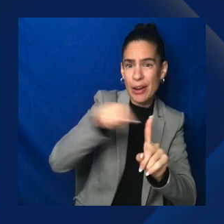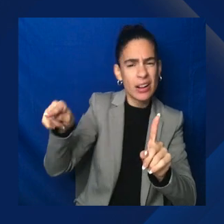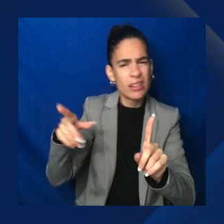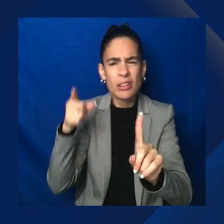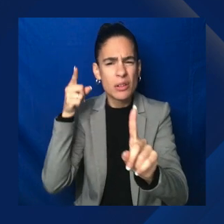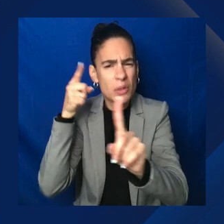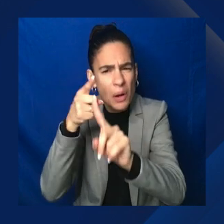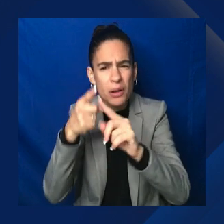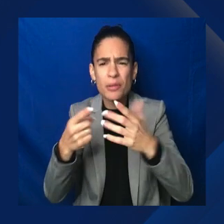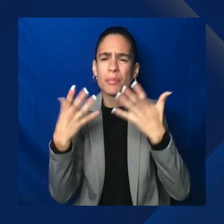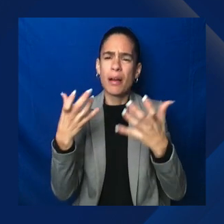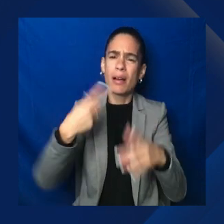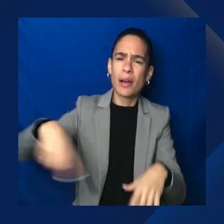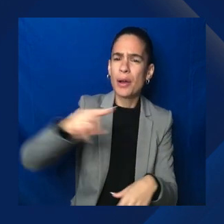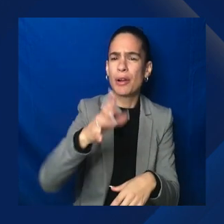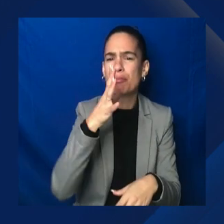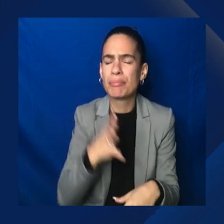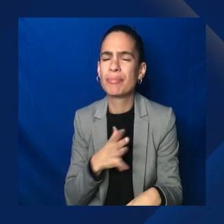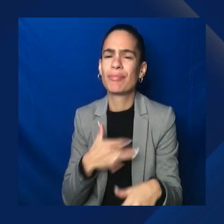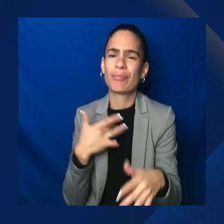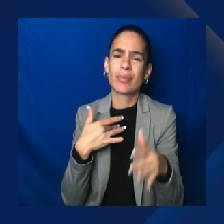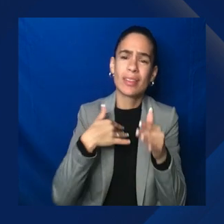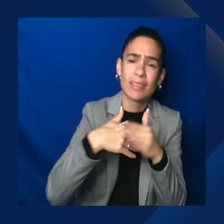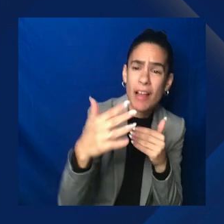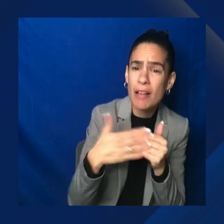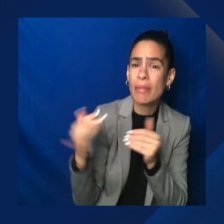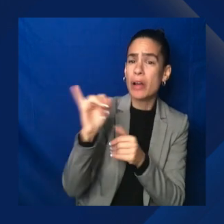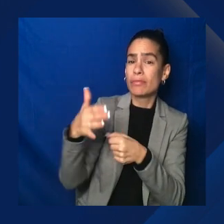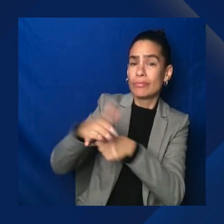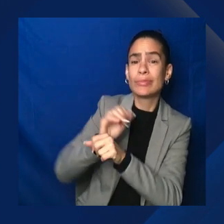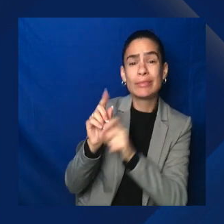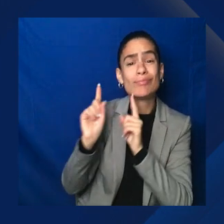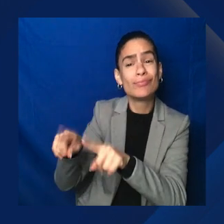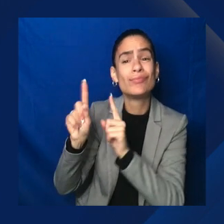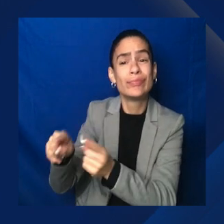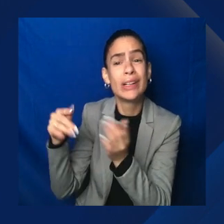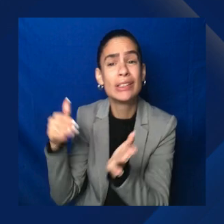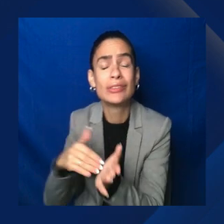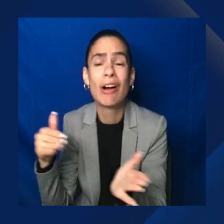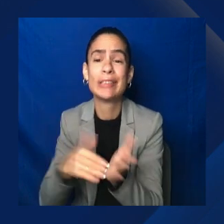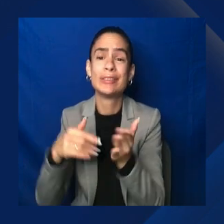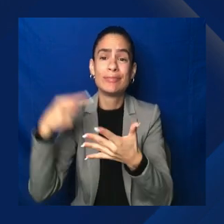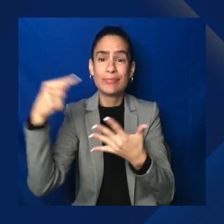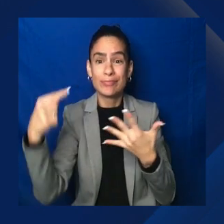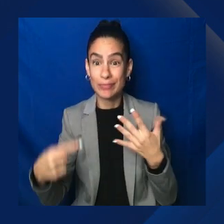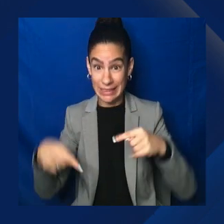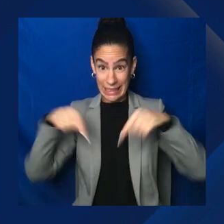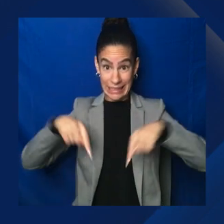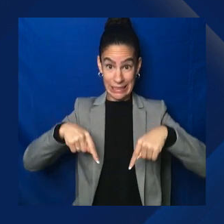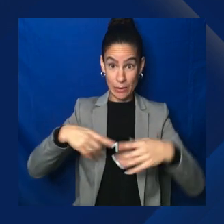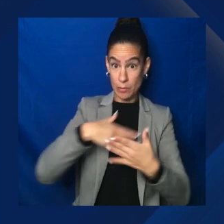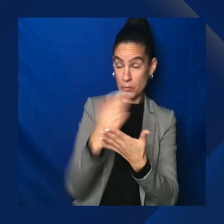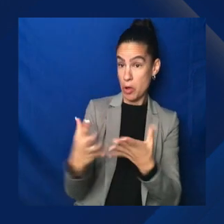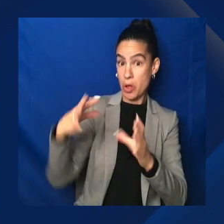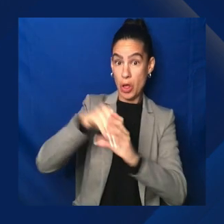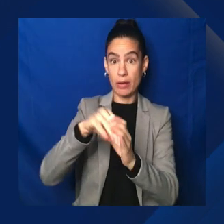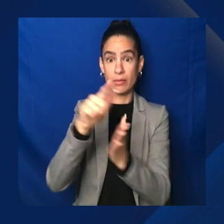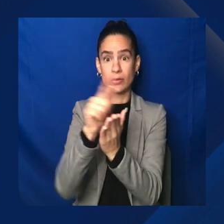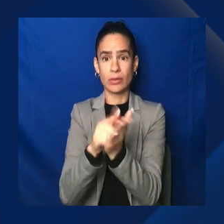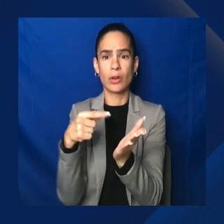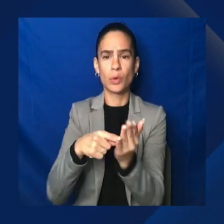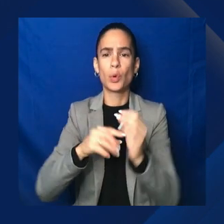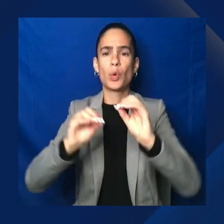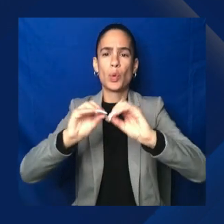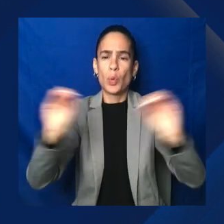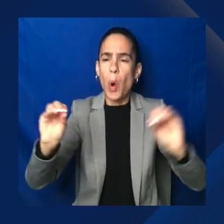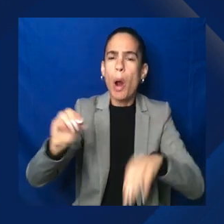This bill, this particular part of the bill, without question, will definitely save lives and save families. So